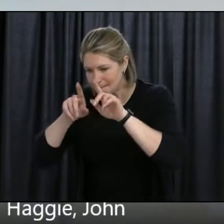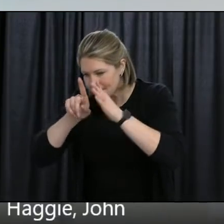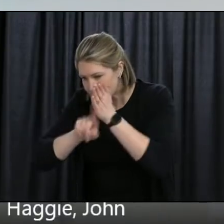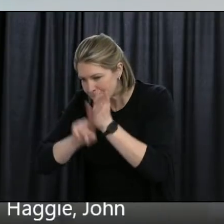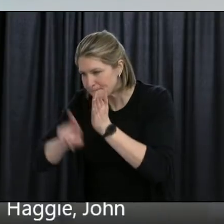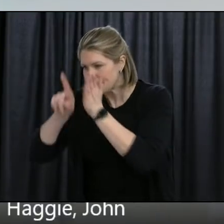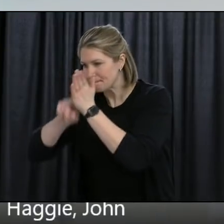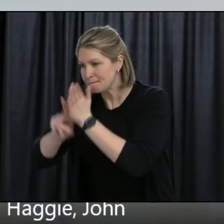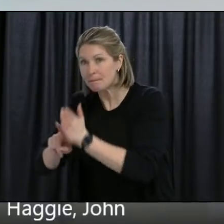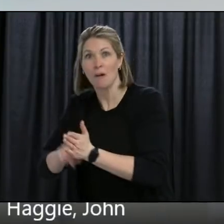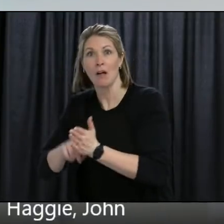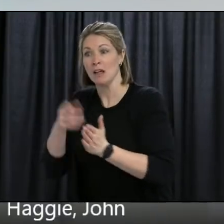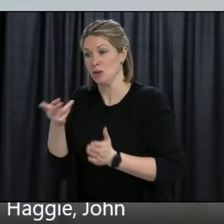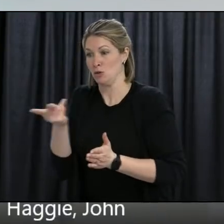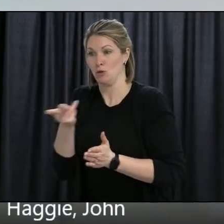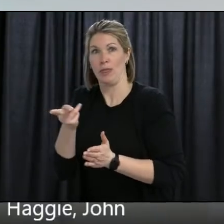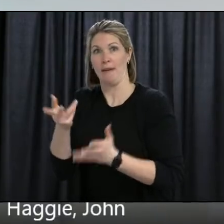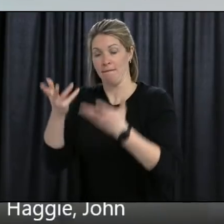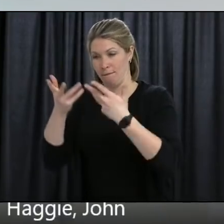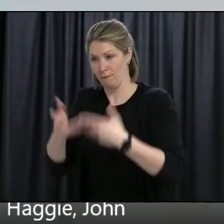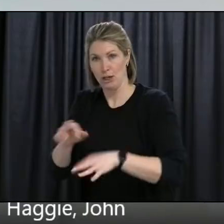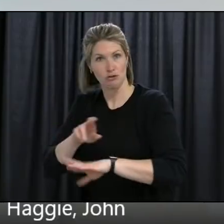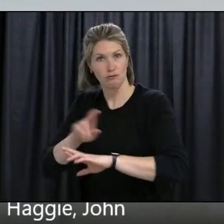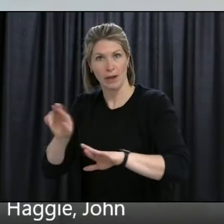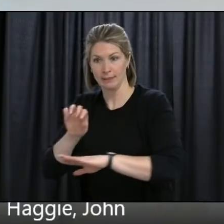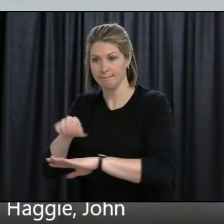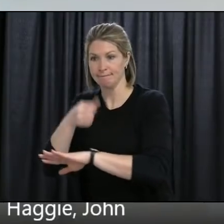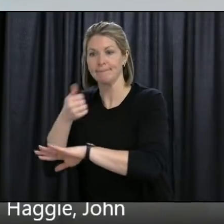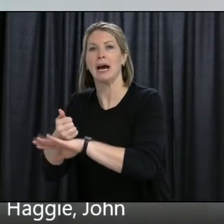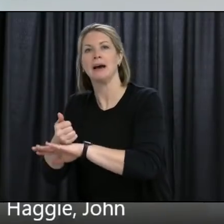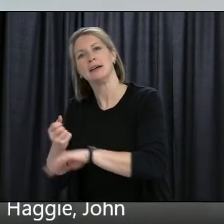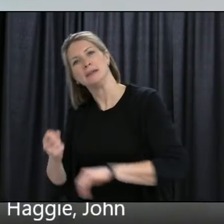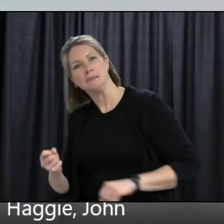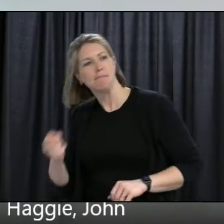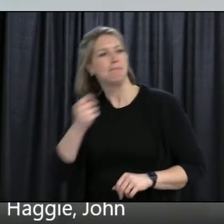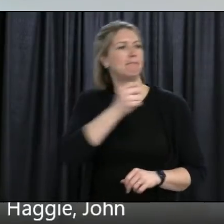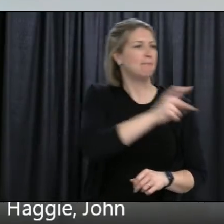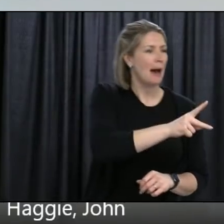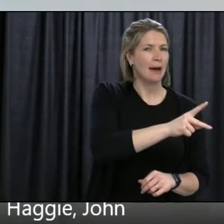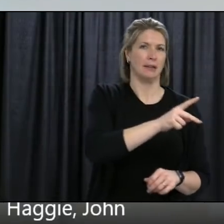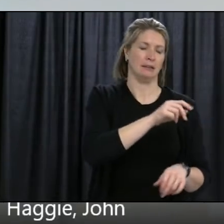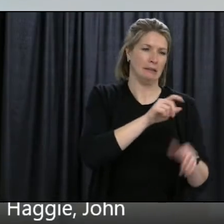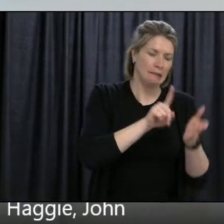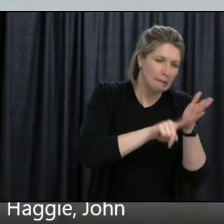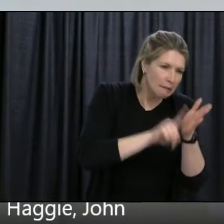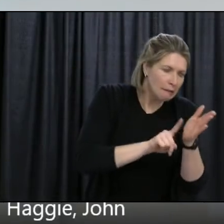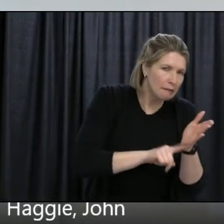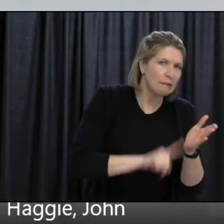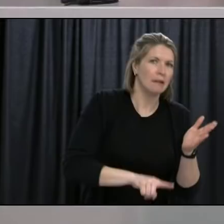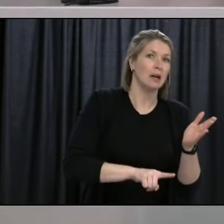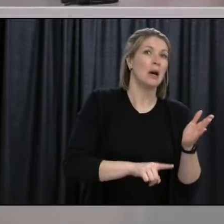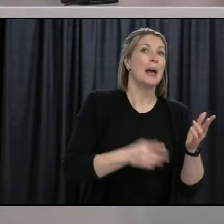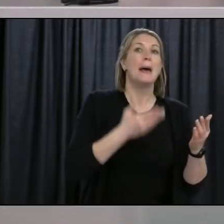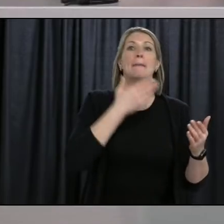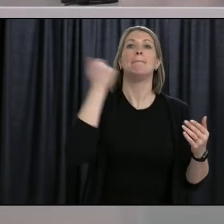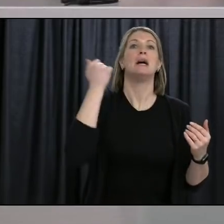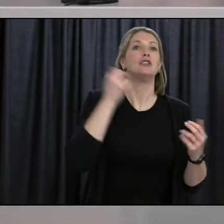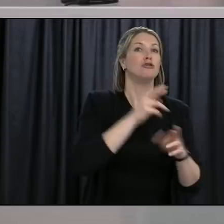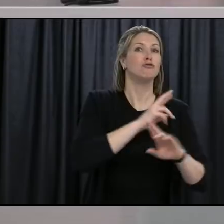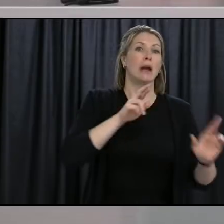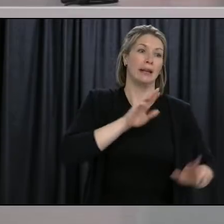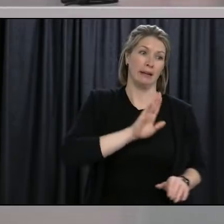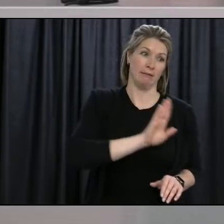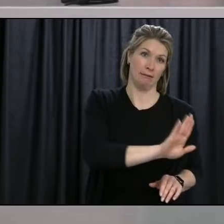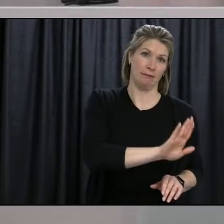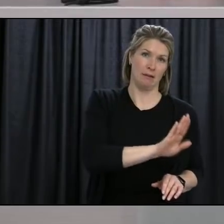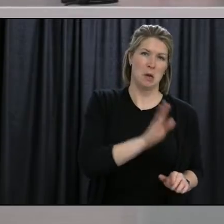resumption of activity on the gene sequencer. Best estimate I have at the moment is the middle of March. Thank you. And we've